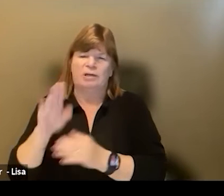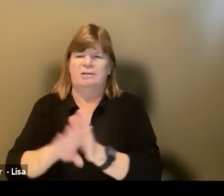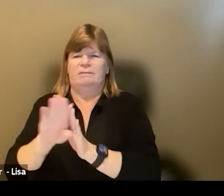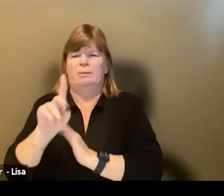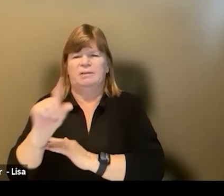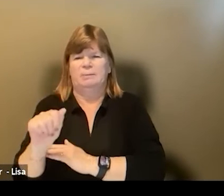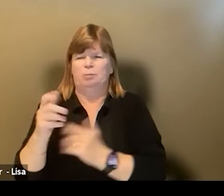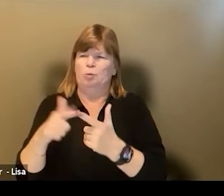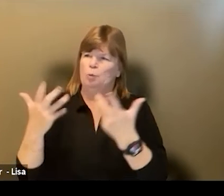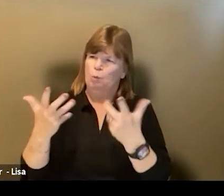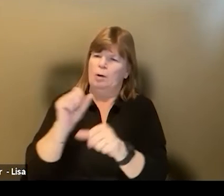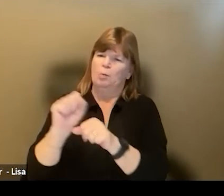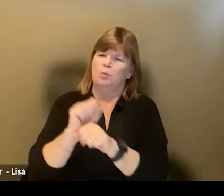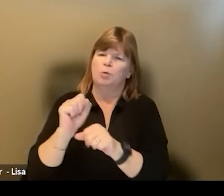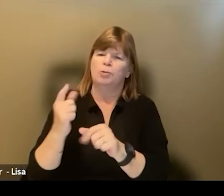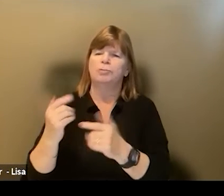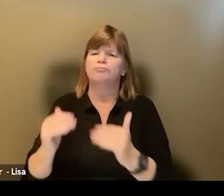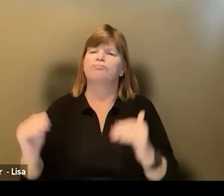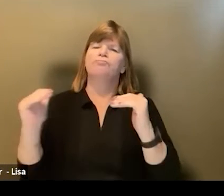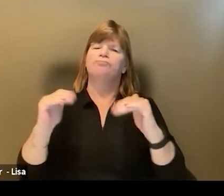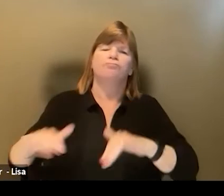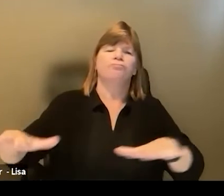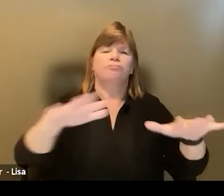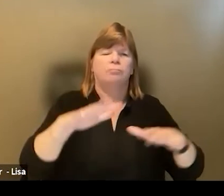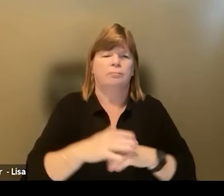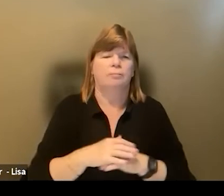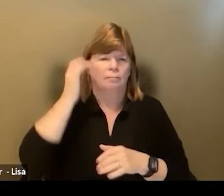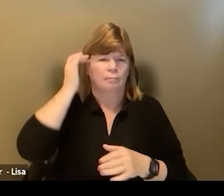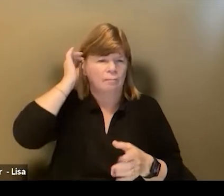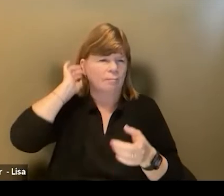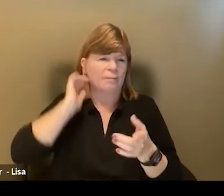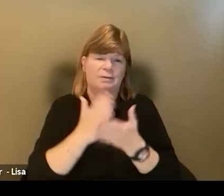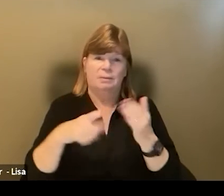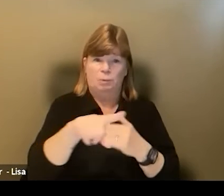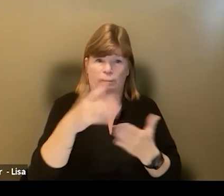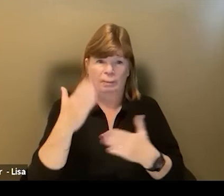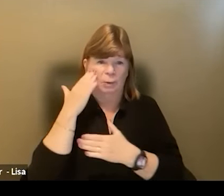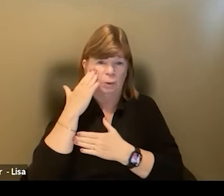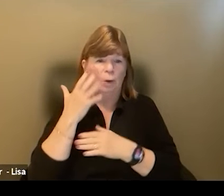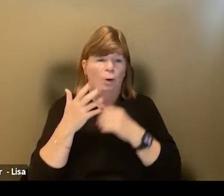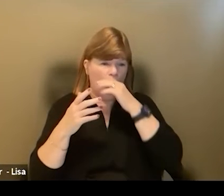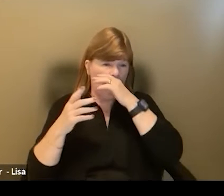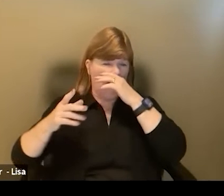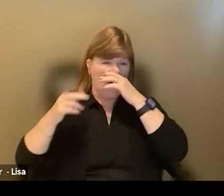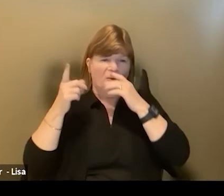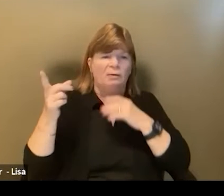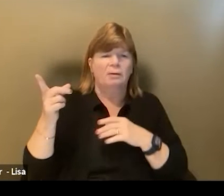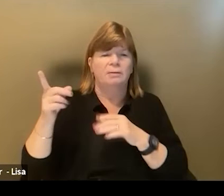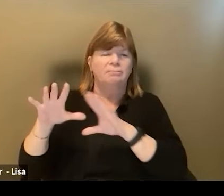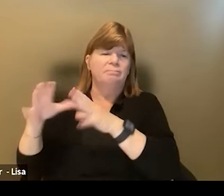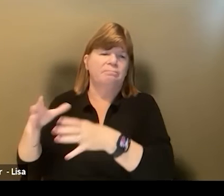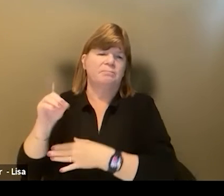pursuing competitive integrated employment opportunities. And some of you may know that the Division of Disability and Rehabilitative